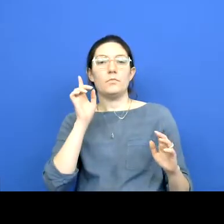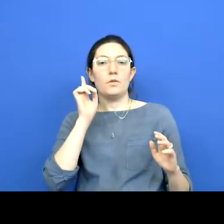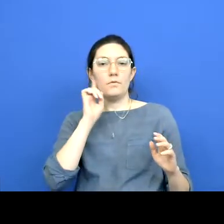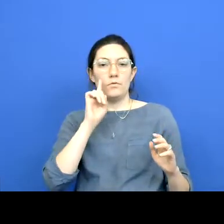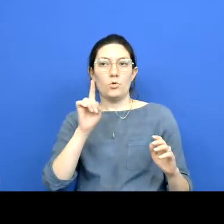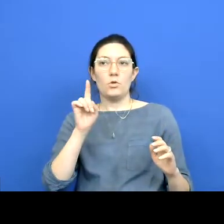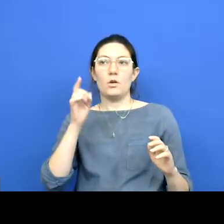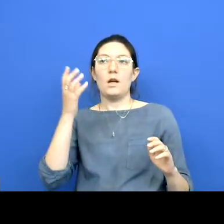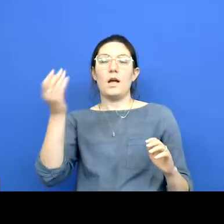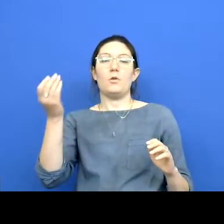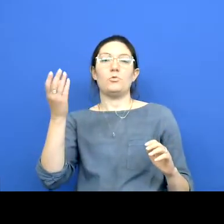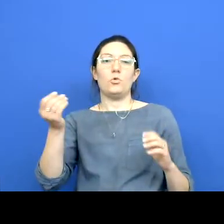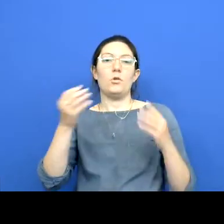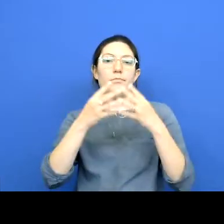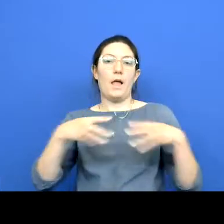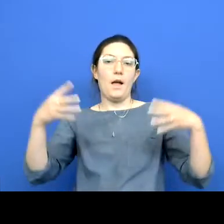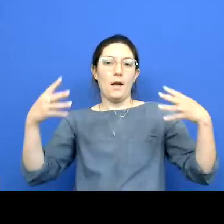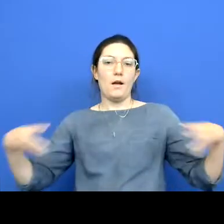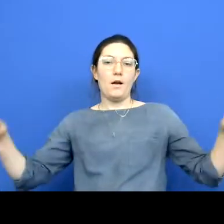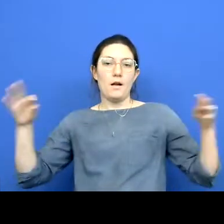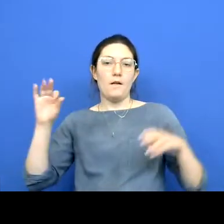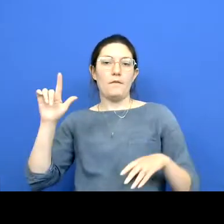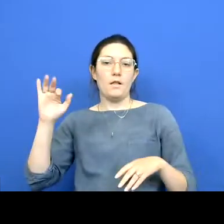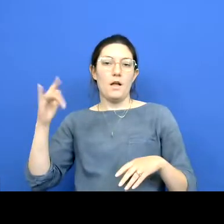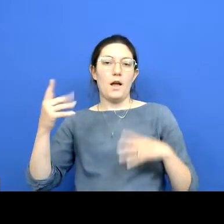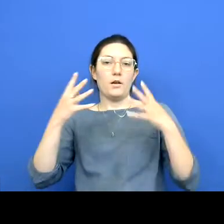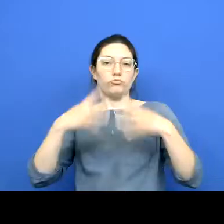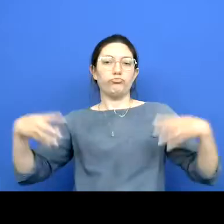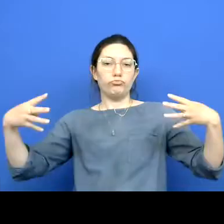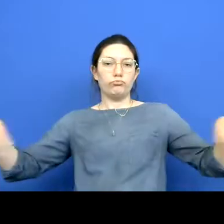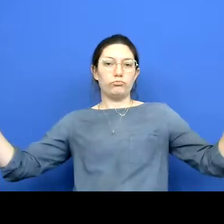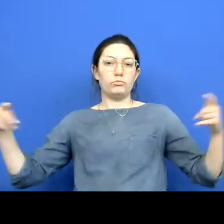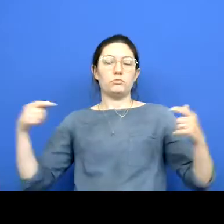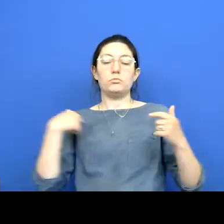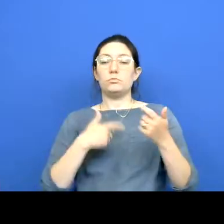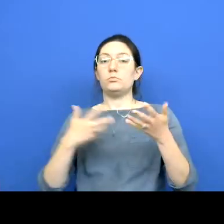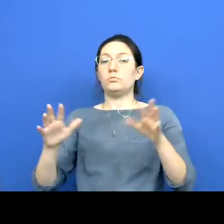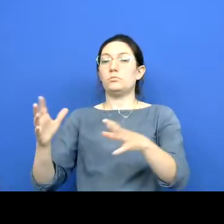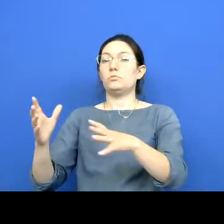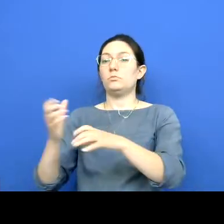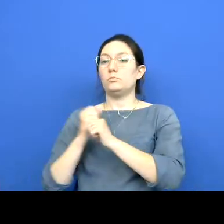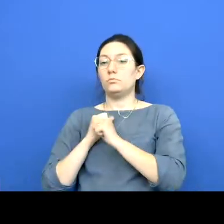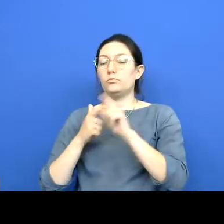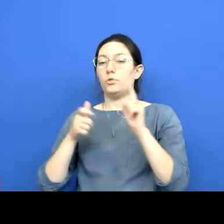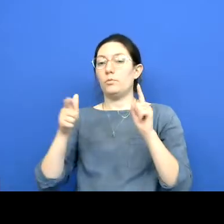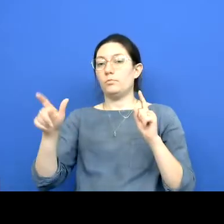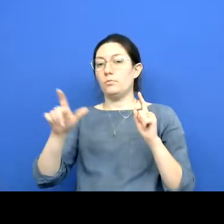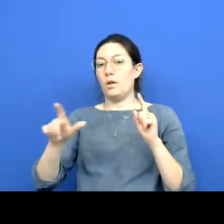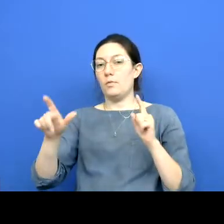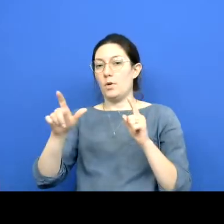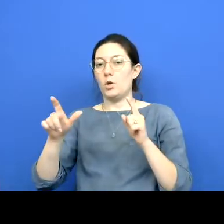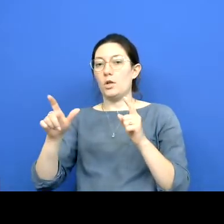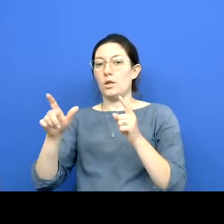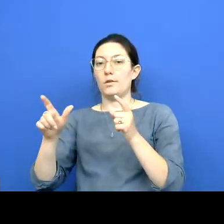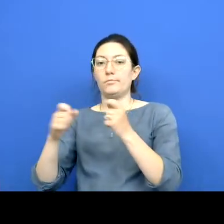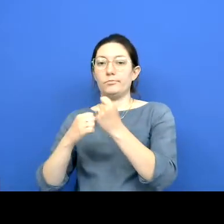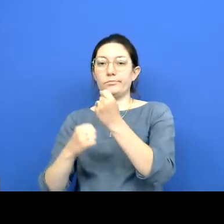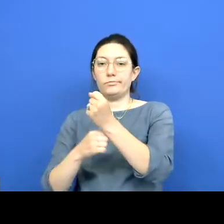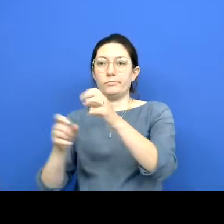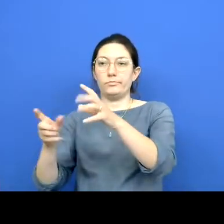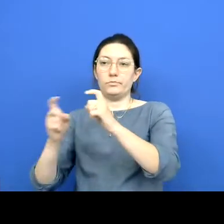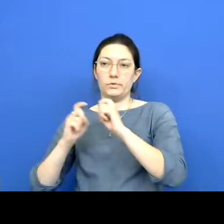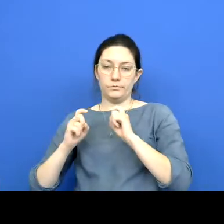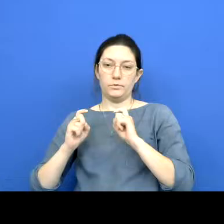bunting. And whereas a check in the amount of $300 was received by the library director, therefore be it resolved that the Henrietta Town